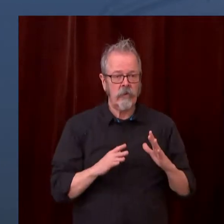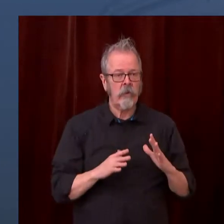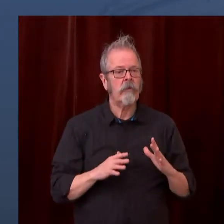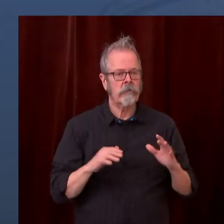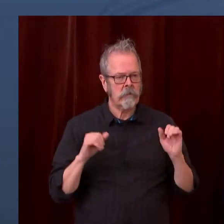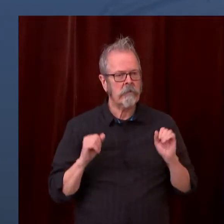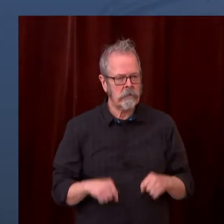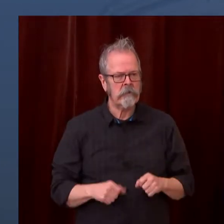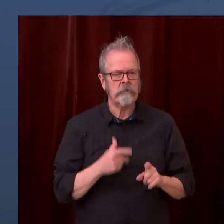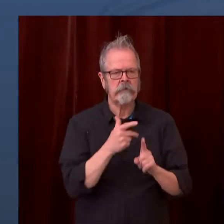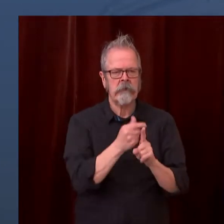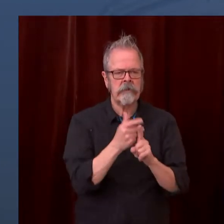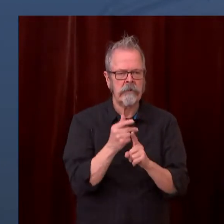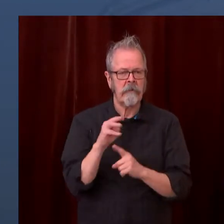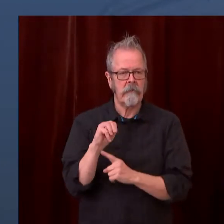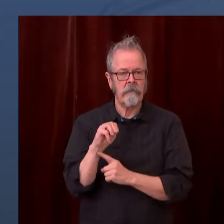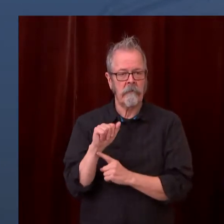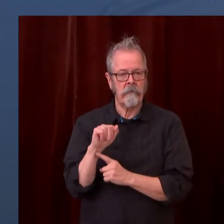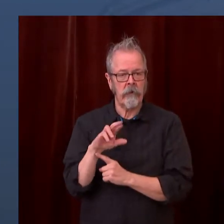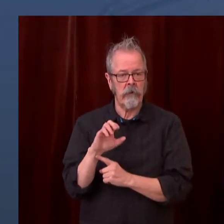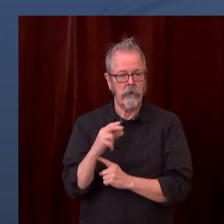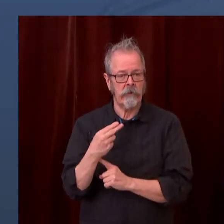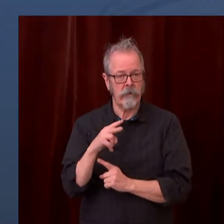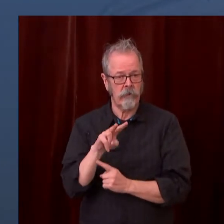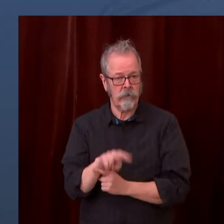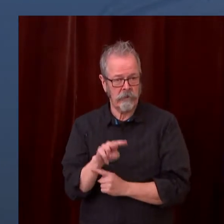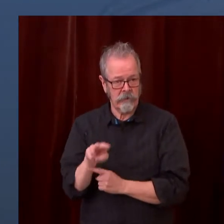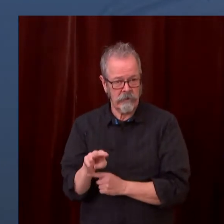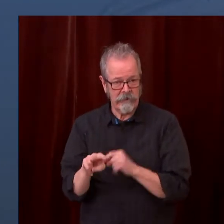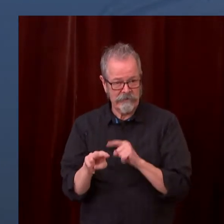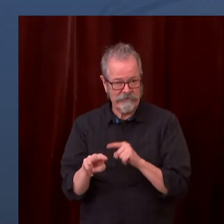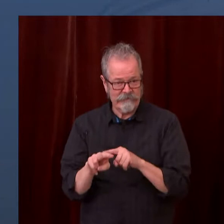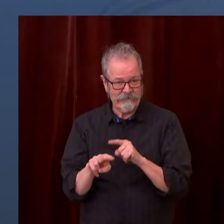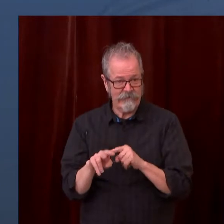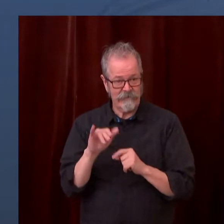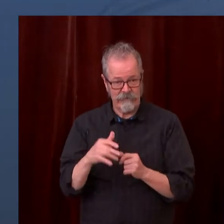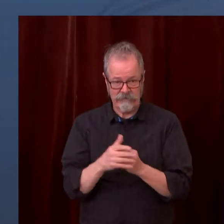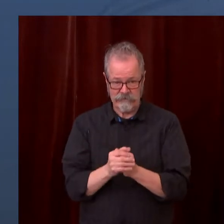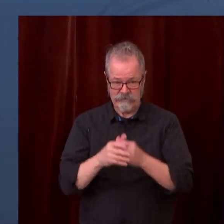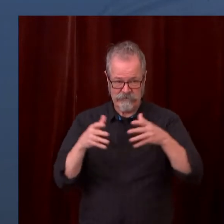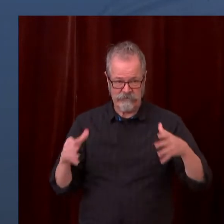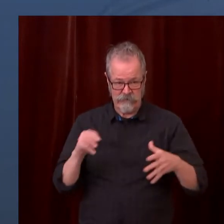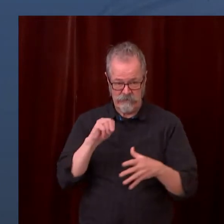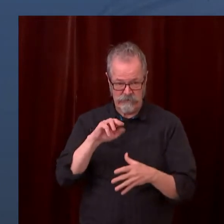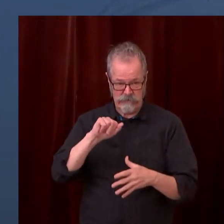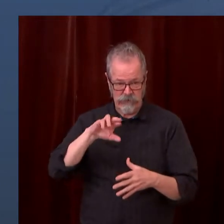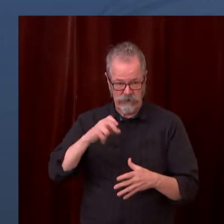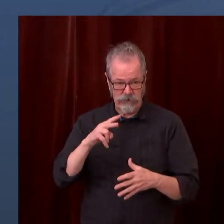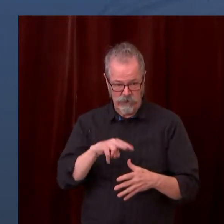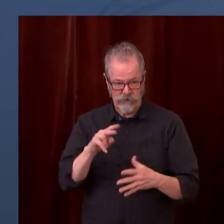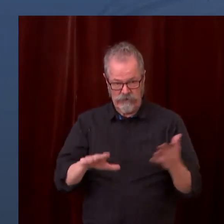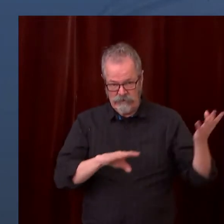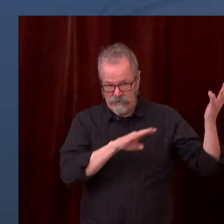these other tranches that I announced today. So the president's directive essentially advanced teacher